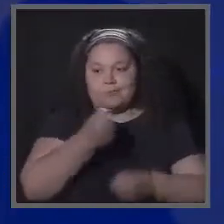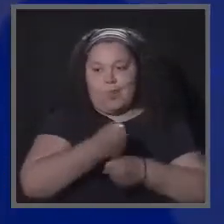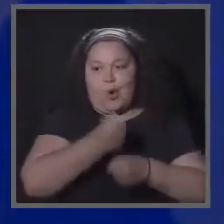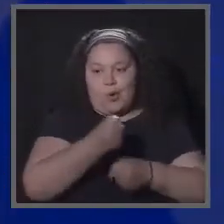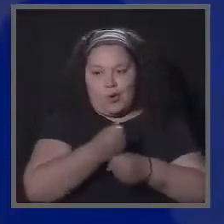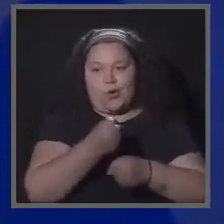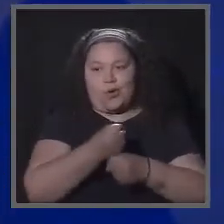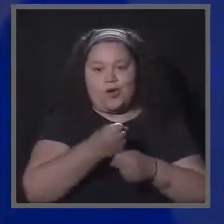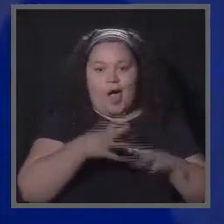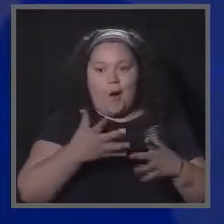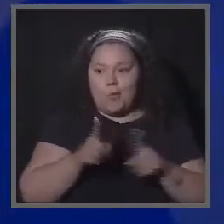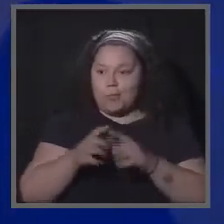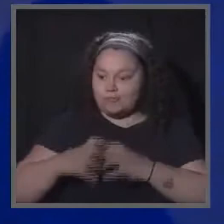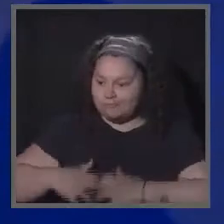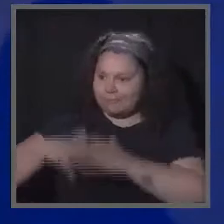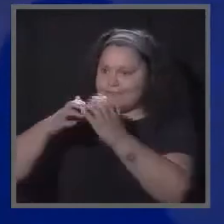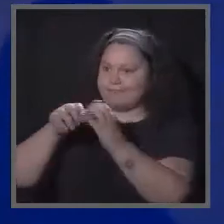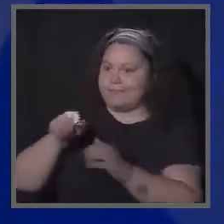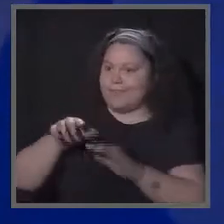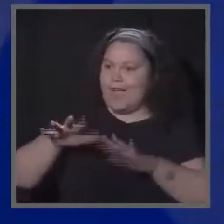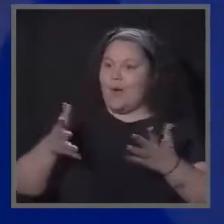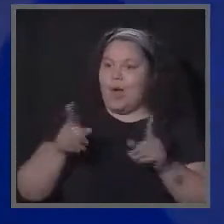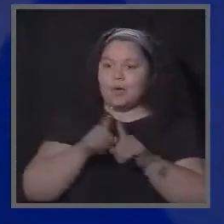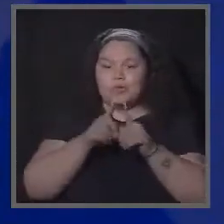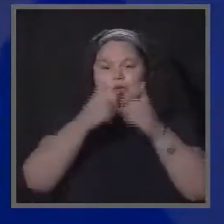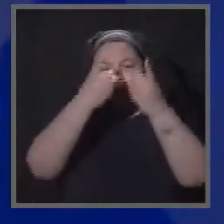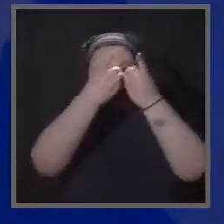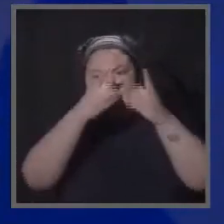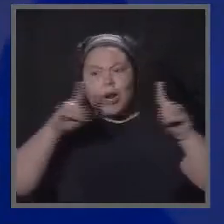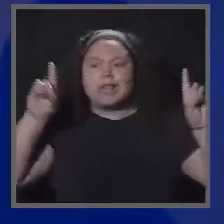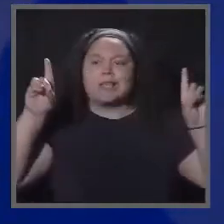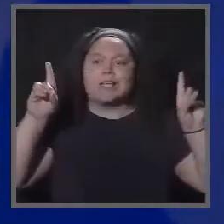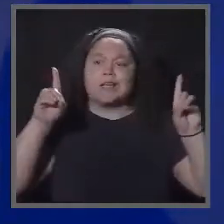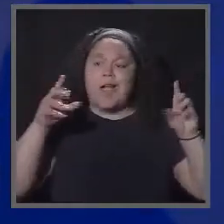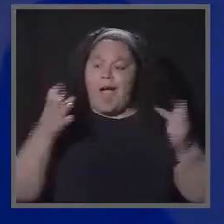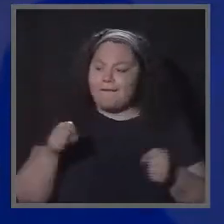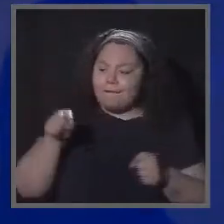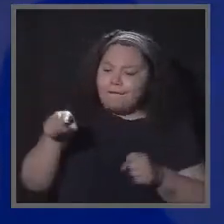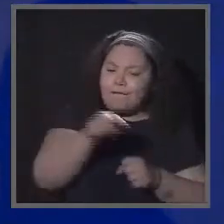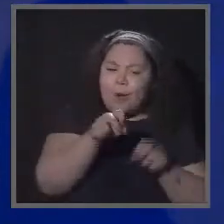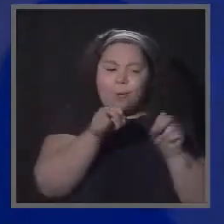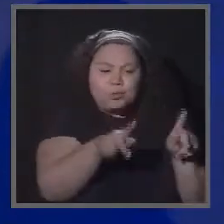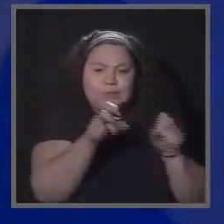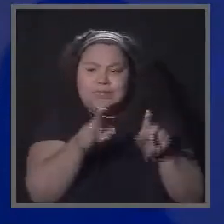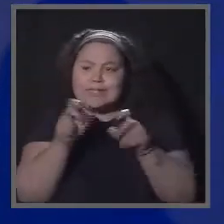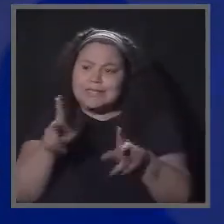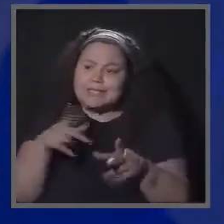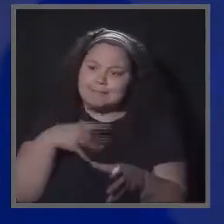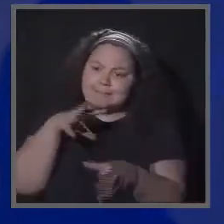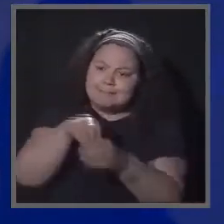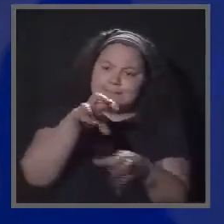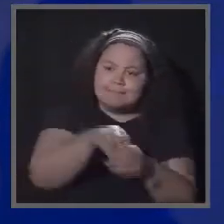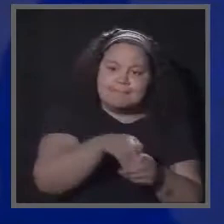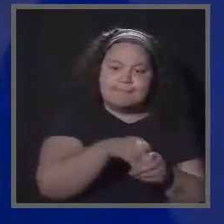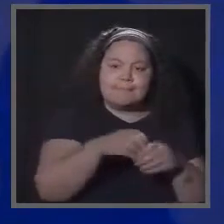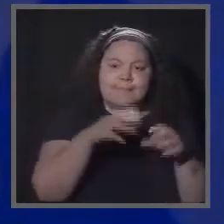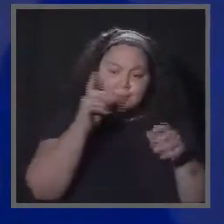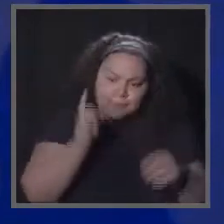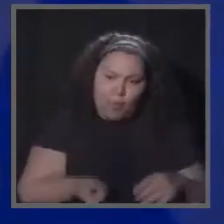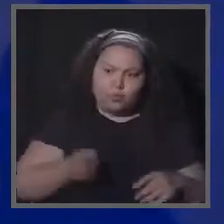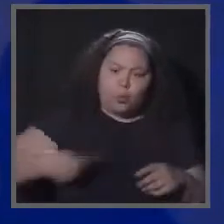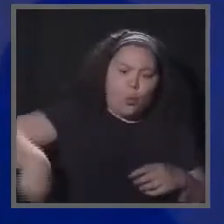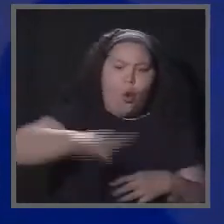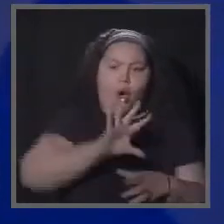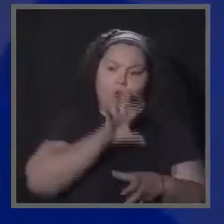forward in relation to the cultural democratic principles, much closer to what we call